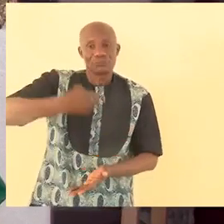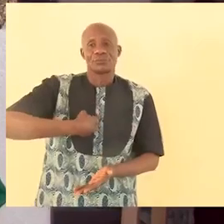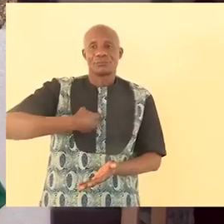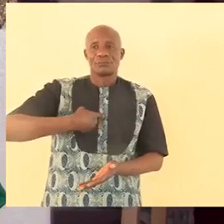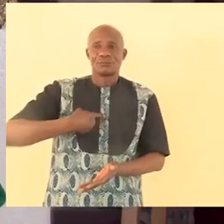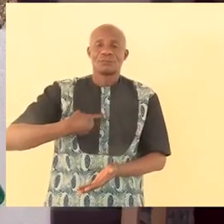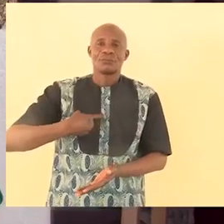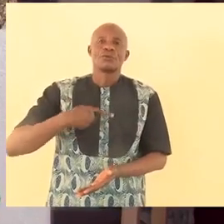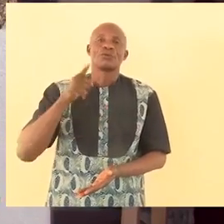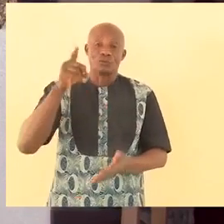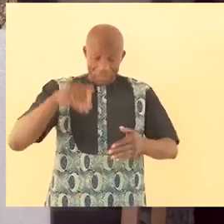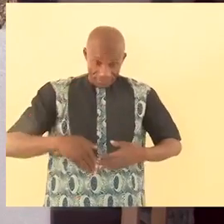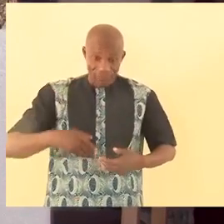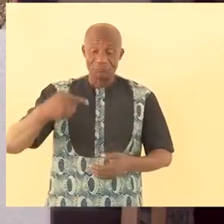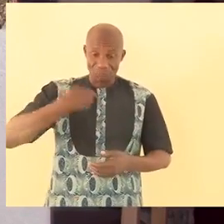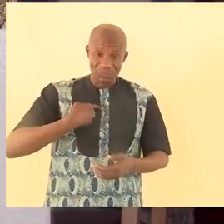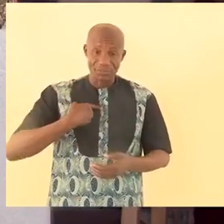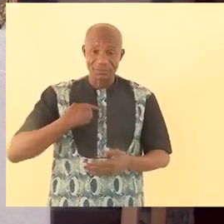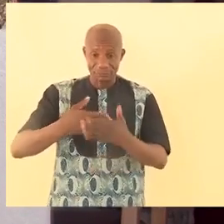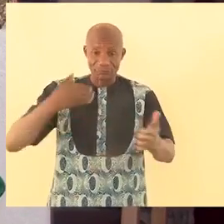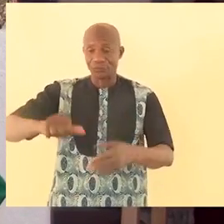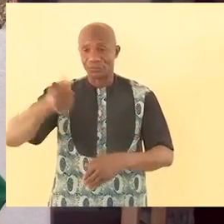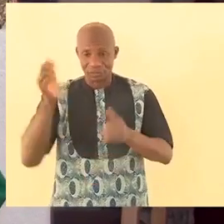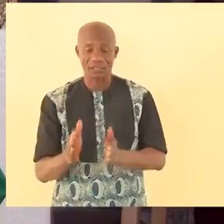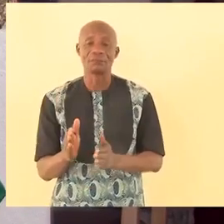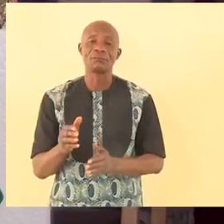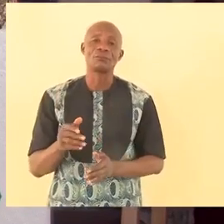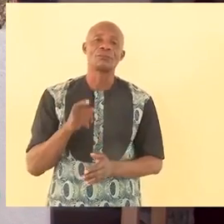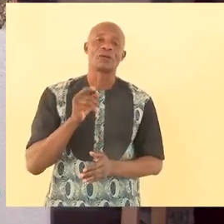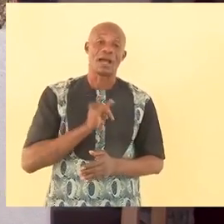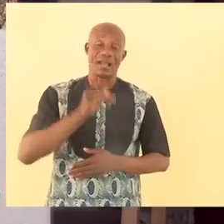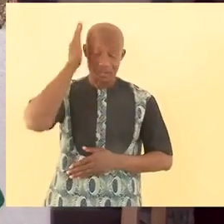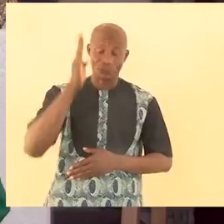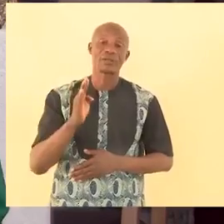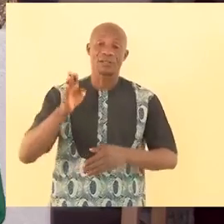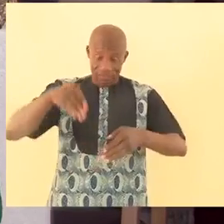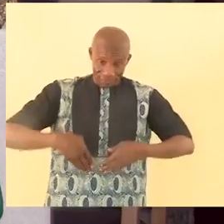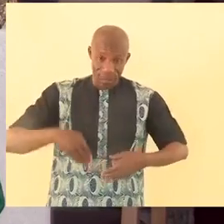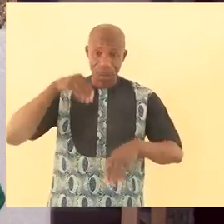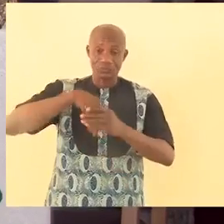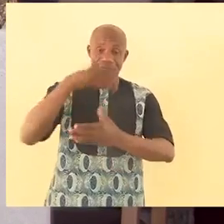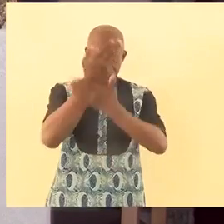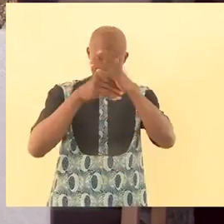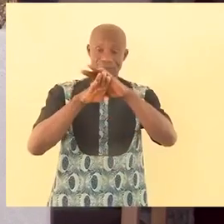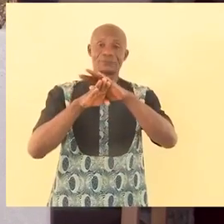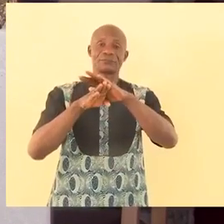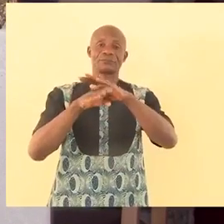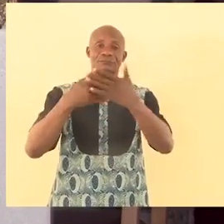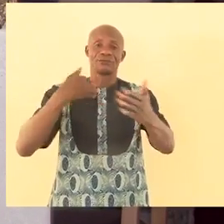stand for me, you acknowledge me before others, I will acknowledge you before my heavenly